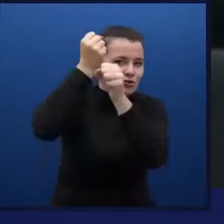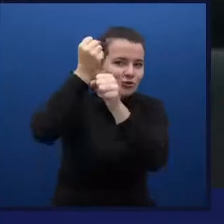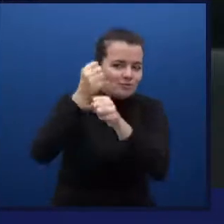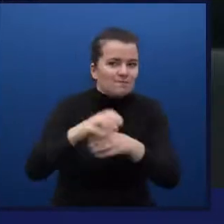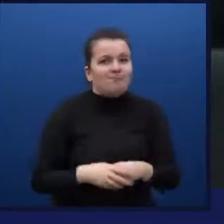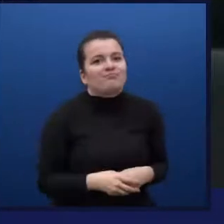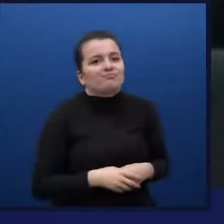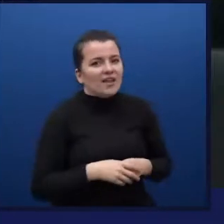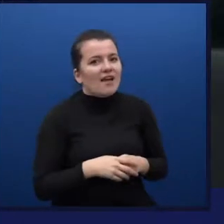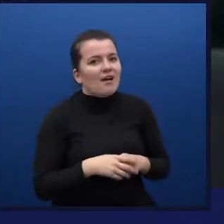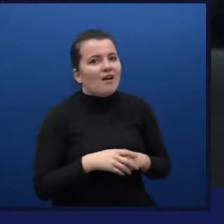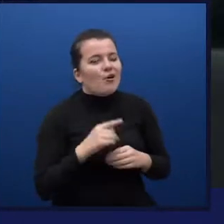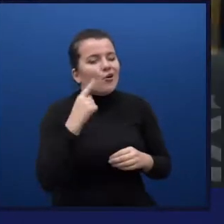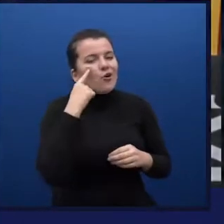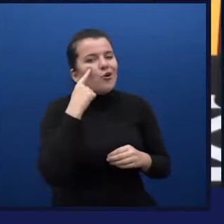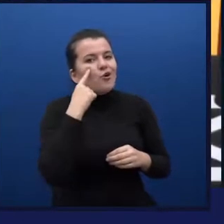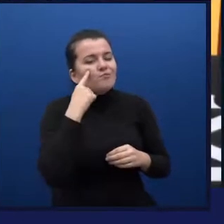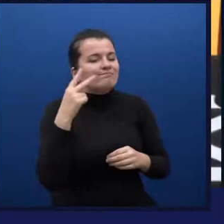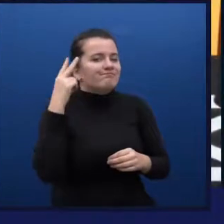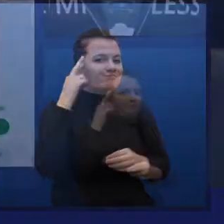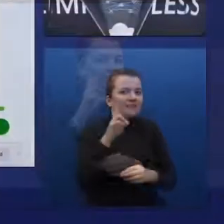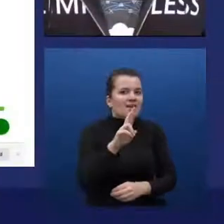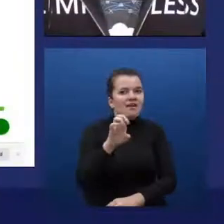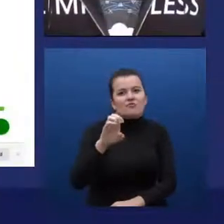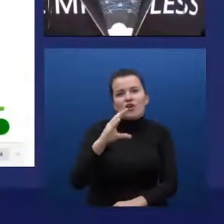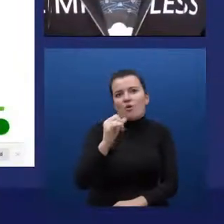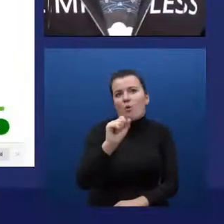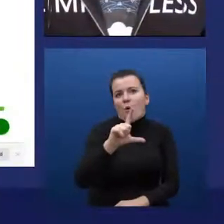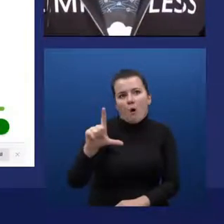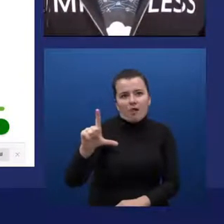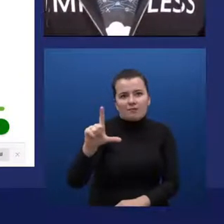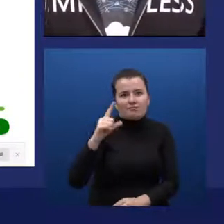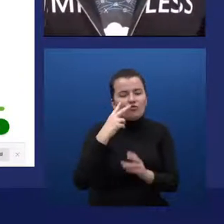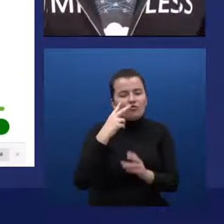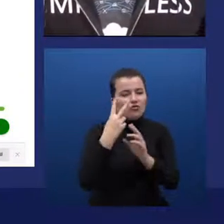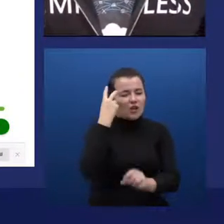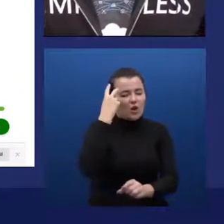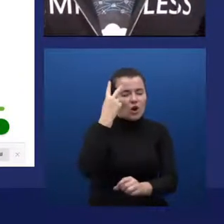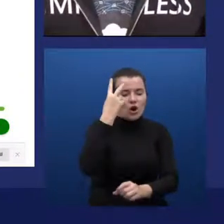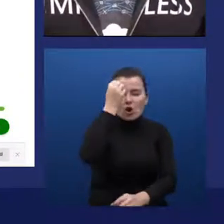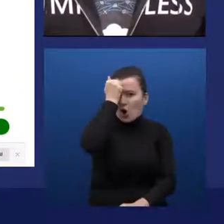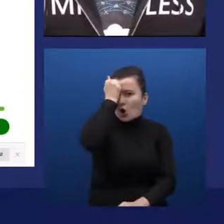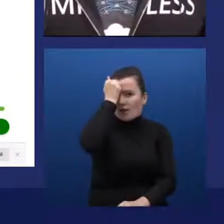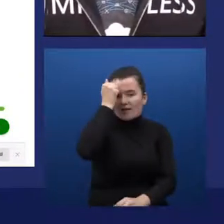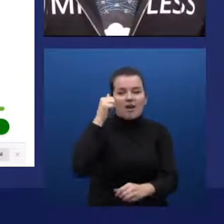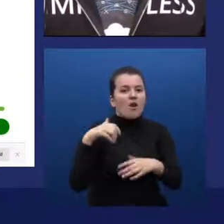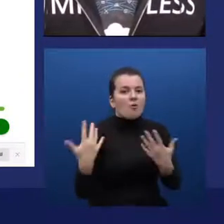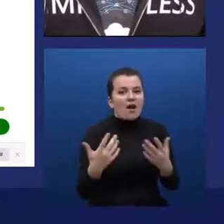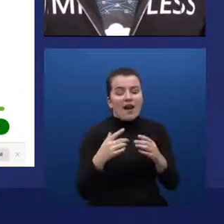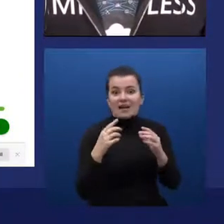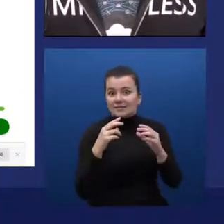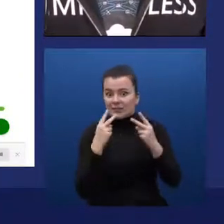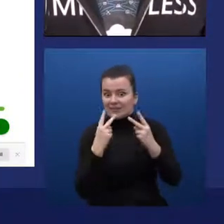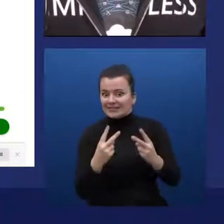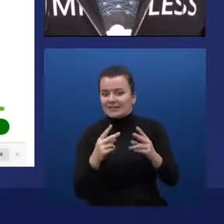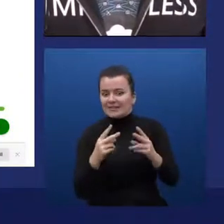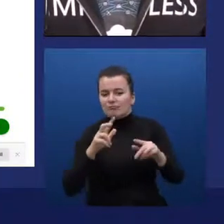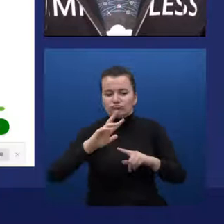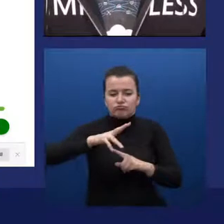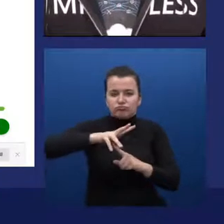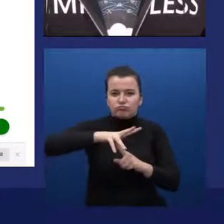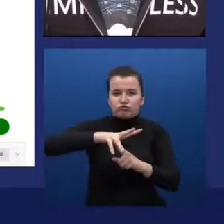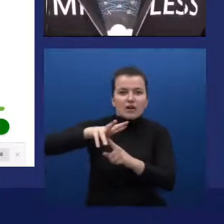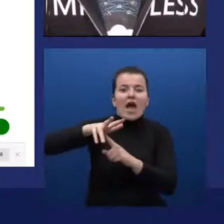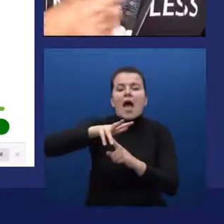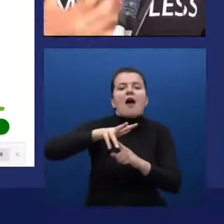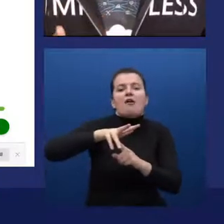recall. The reason why it's recall, because in precision, there is the possibility of false positives. In a recall scenario, you're